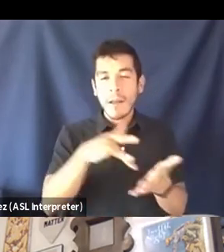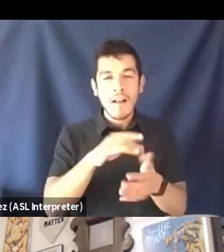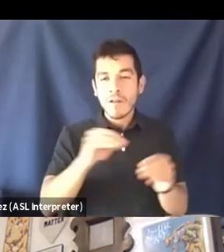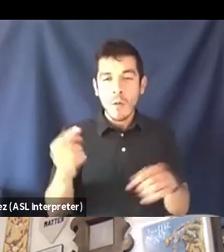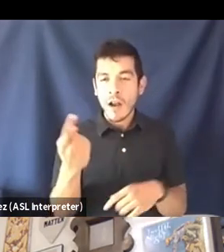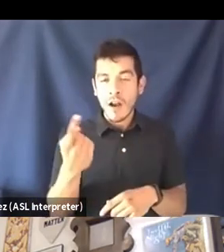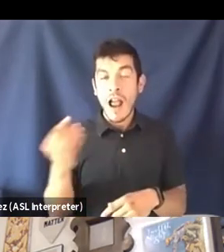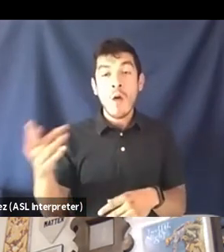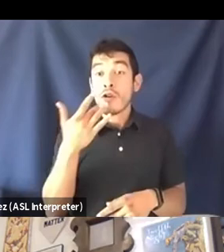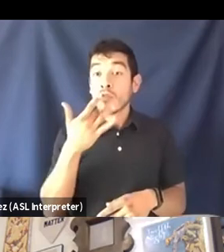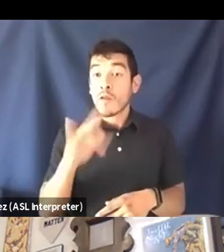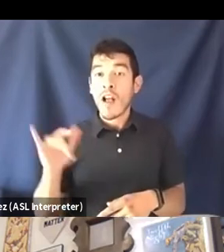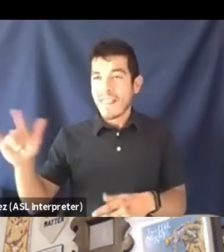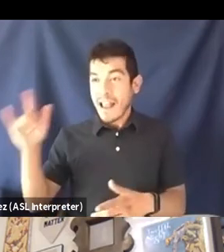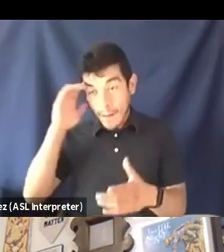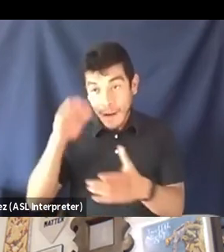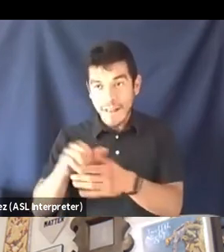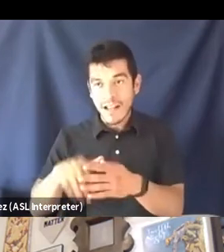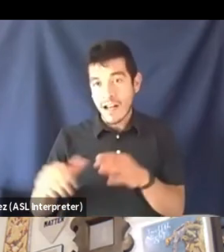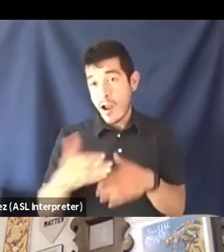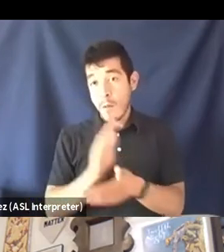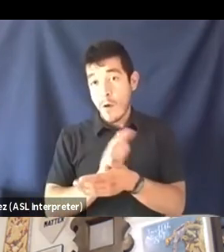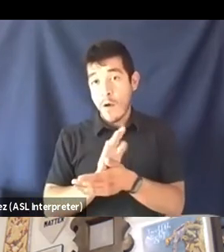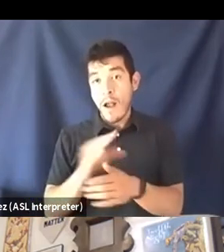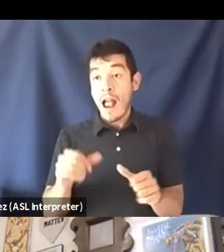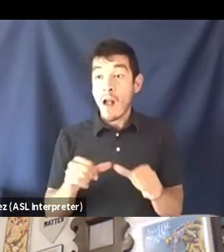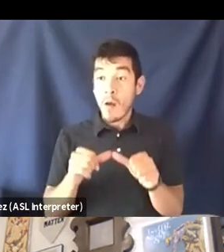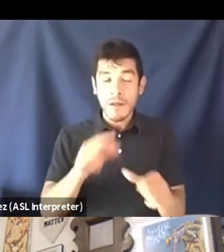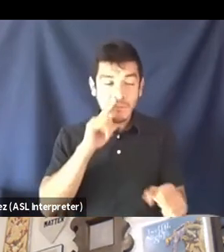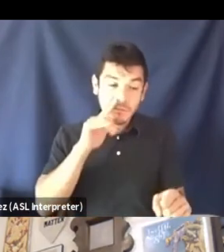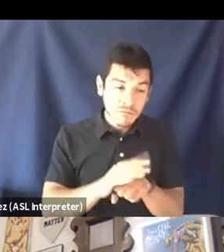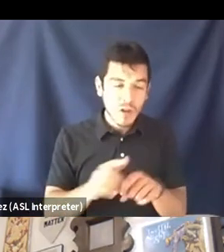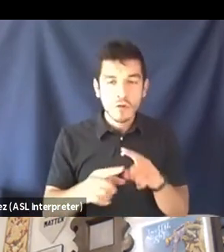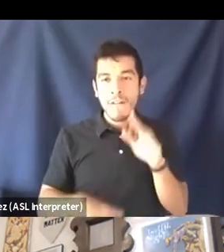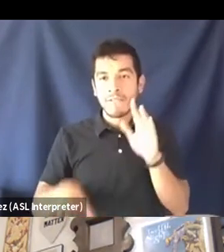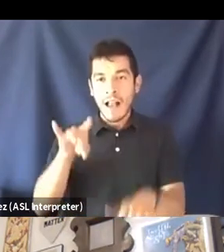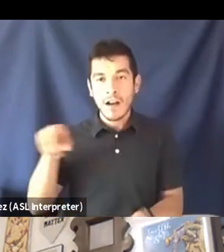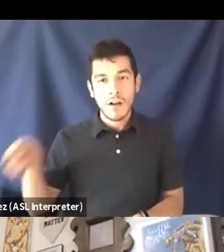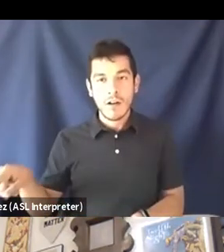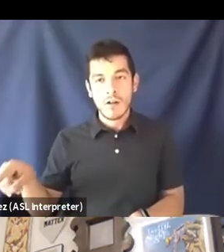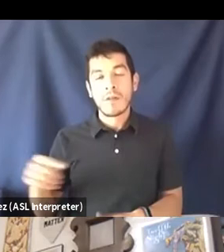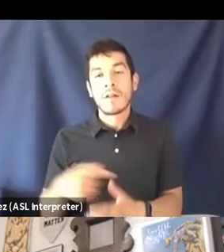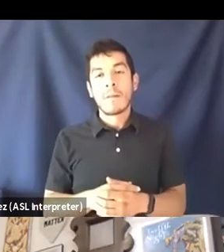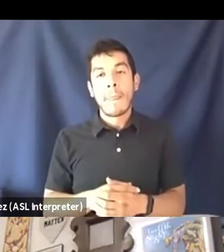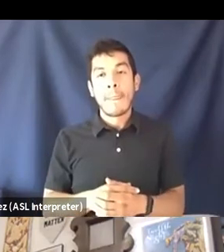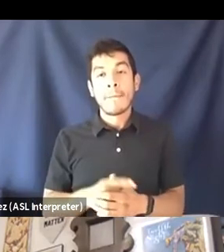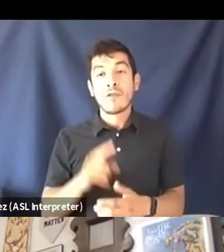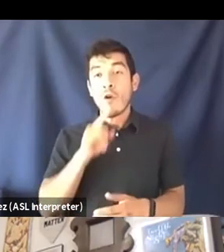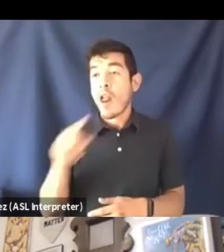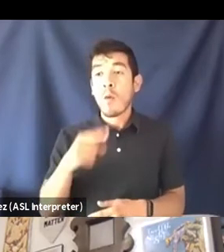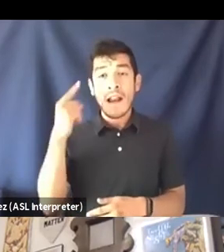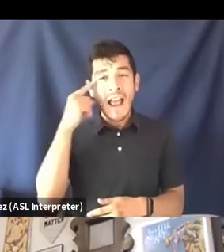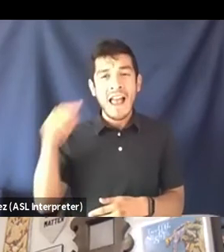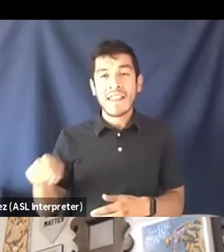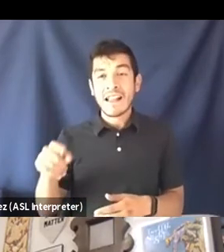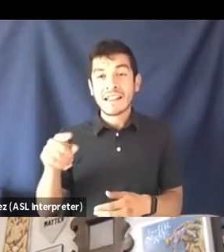were so fortunate that he believed in the film and remain committed to uncovering them. So really, we didn't think that these files